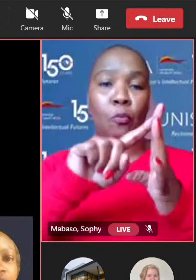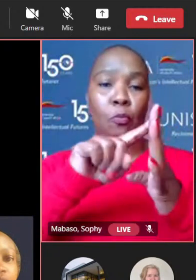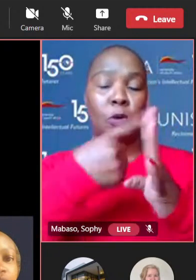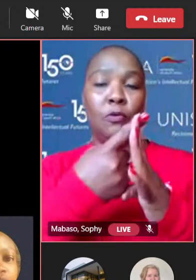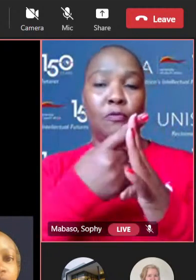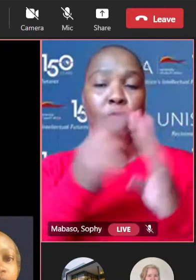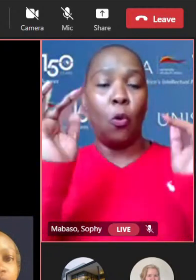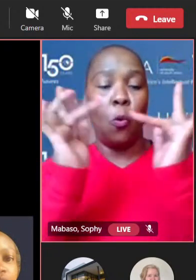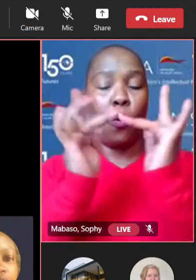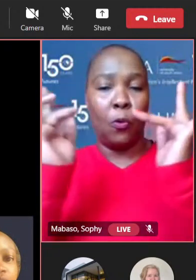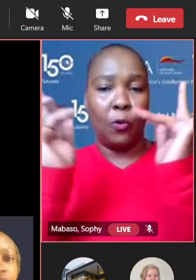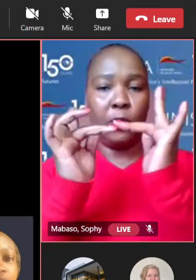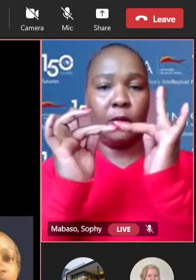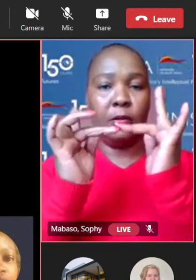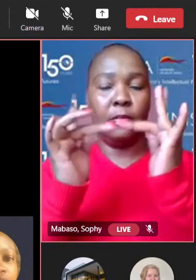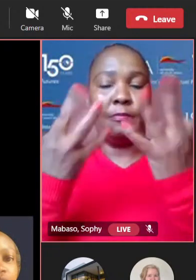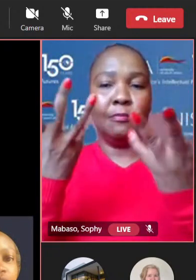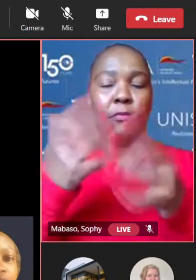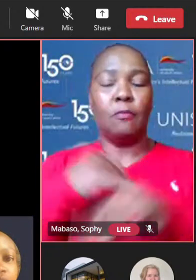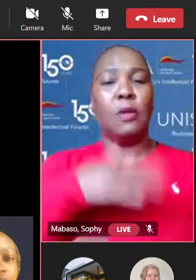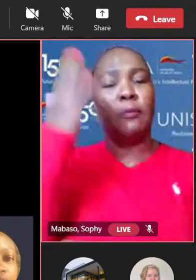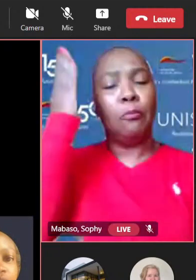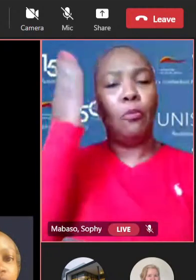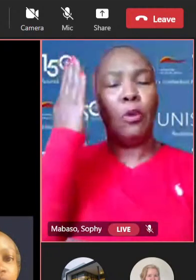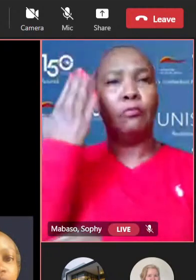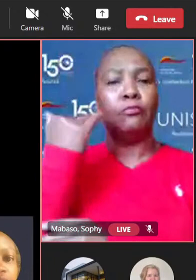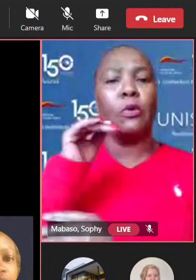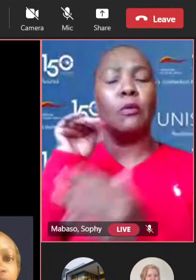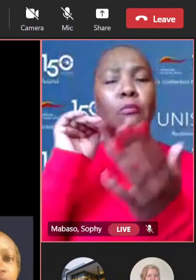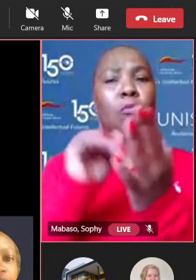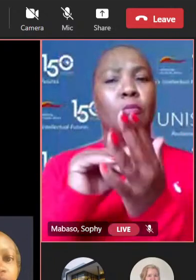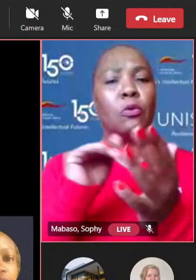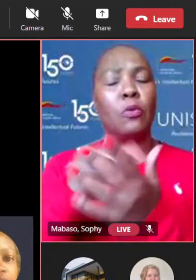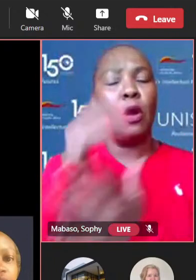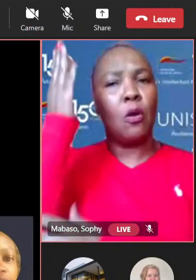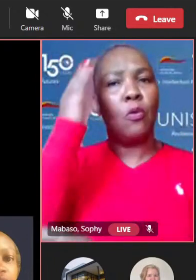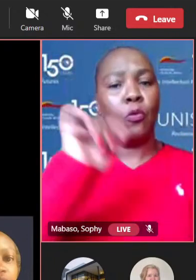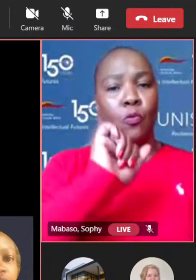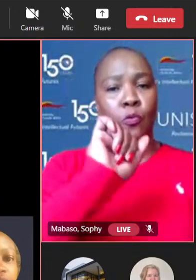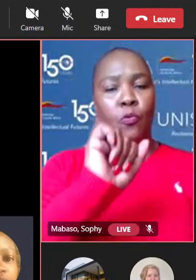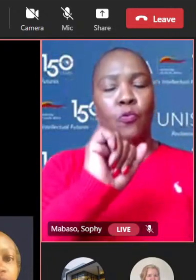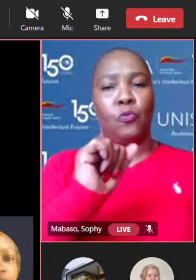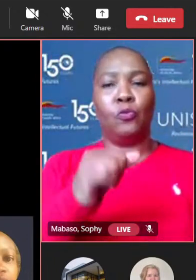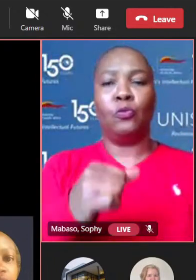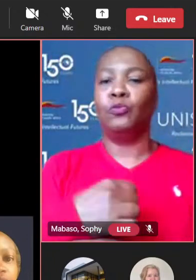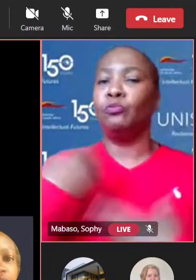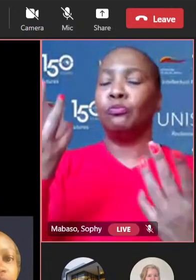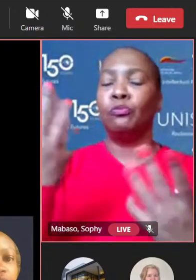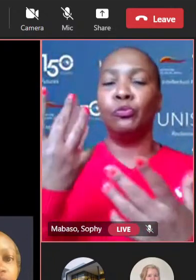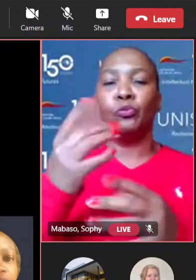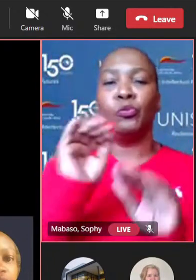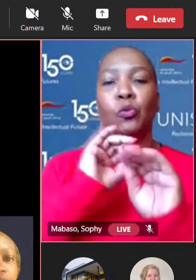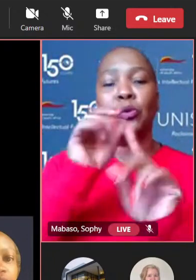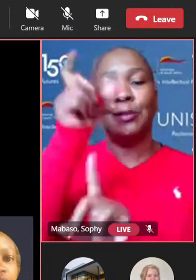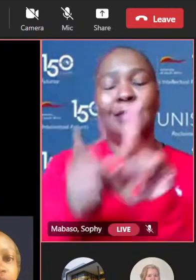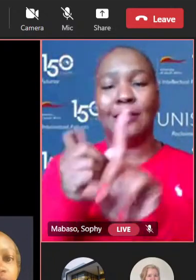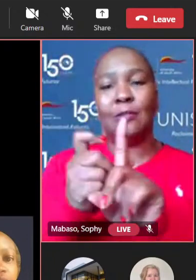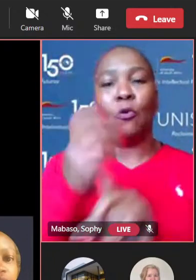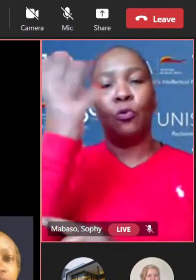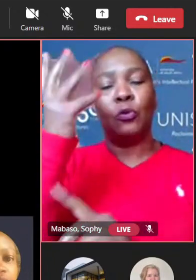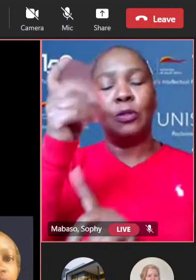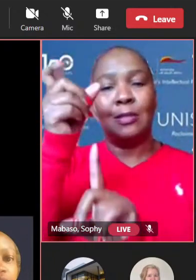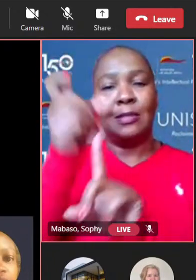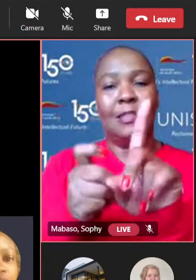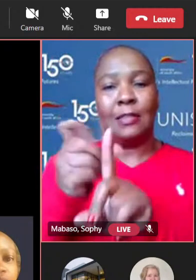You may get to know your tutor first before you even know your lecturers. They're there to